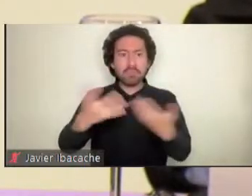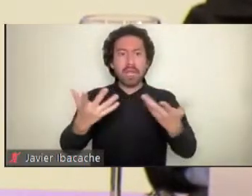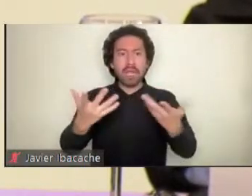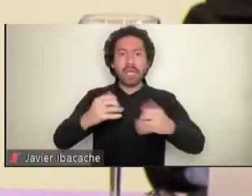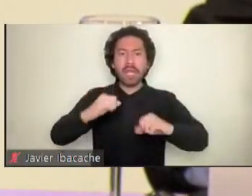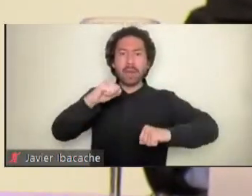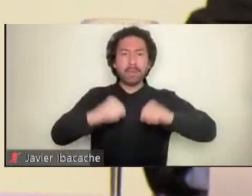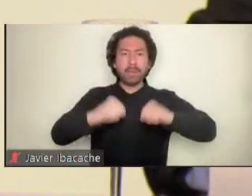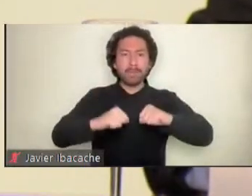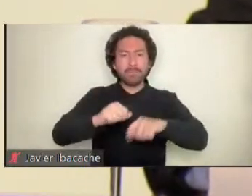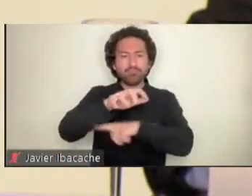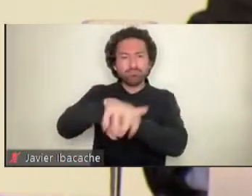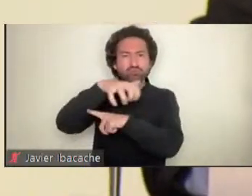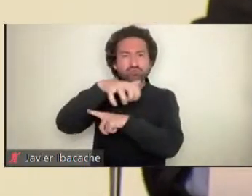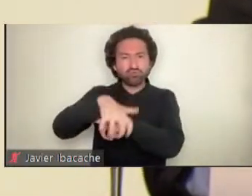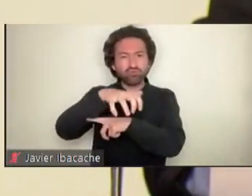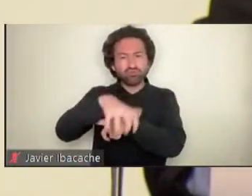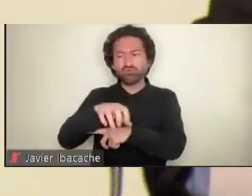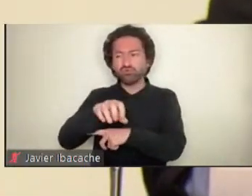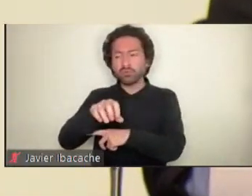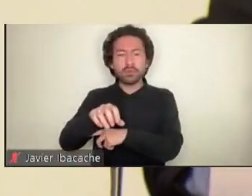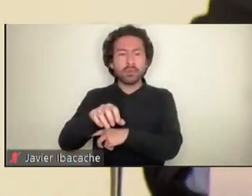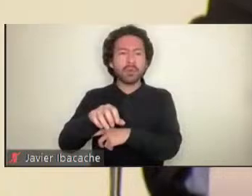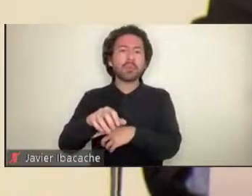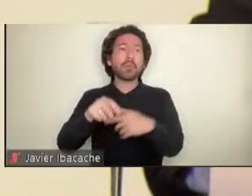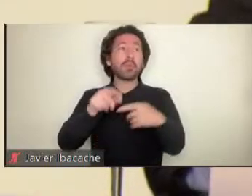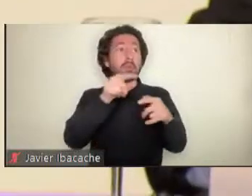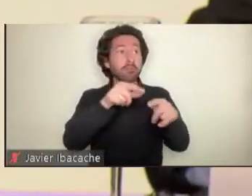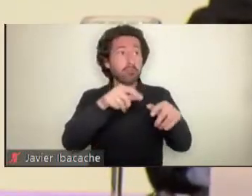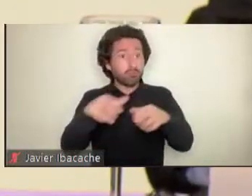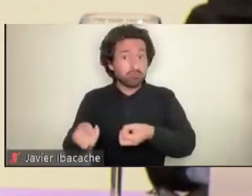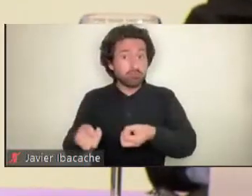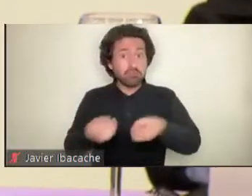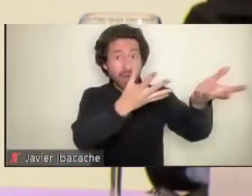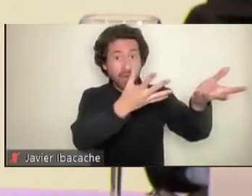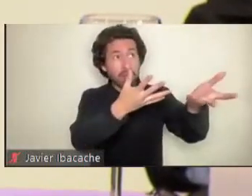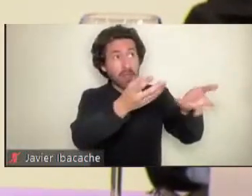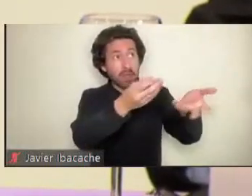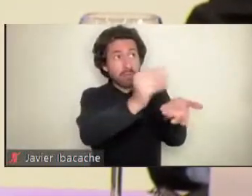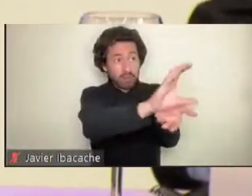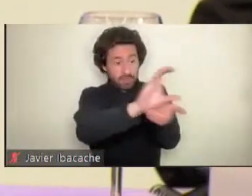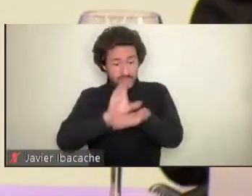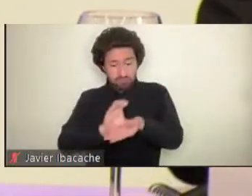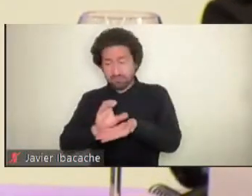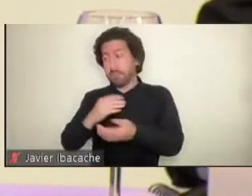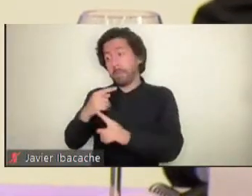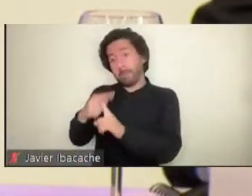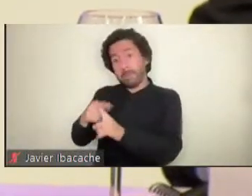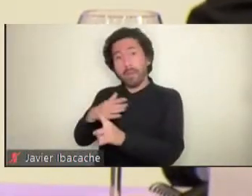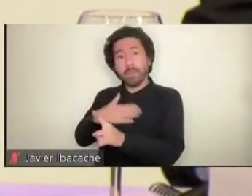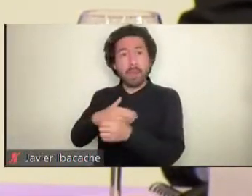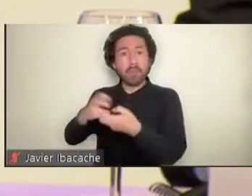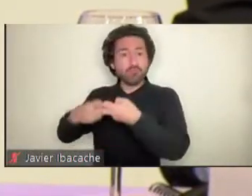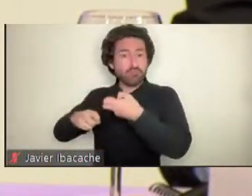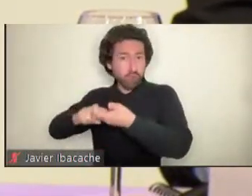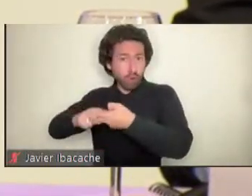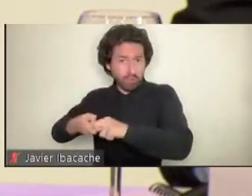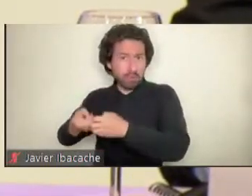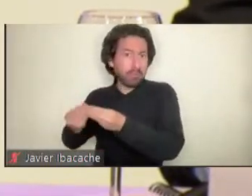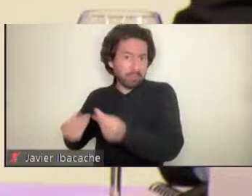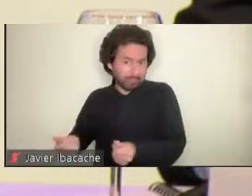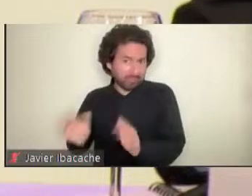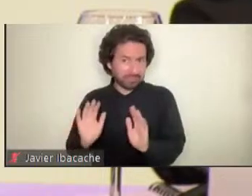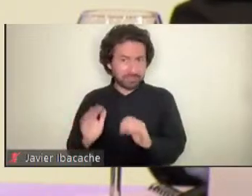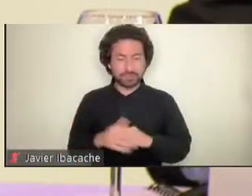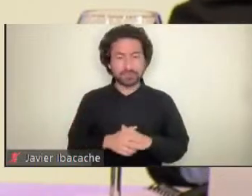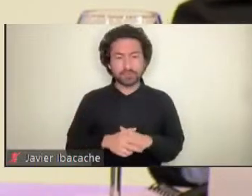are the first exporter or hydraulic solution in the world. This is to